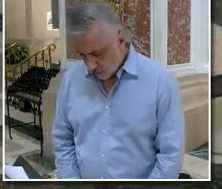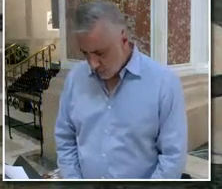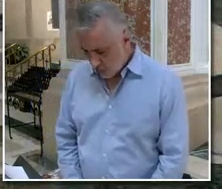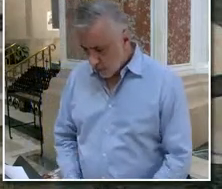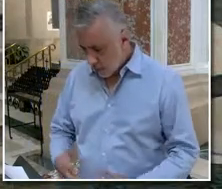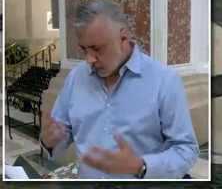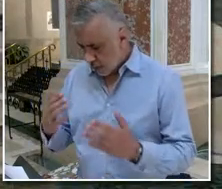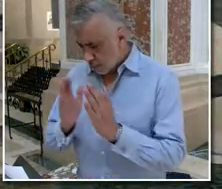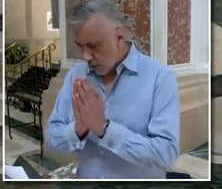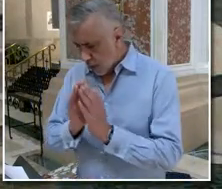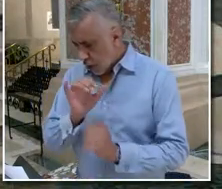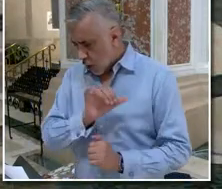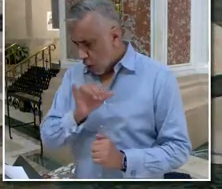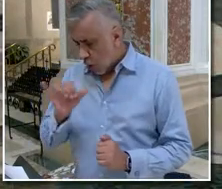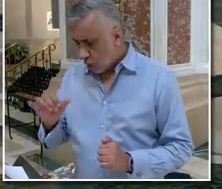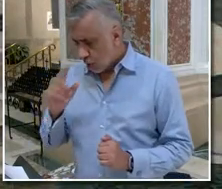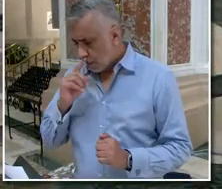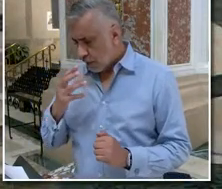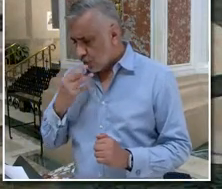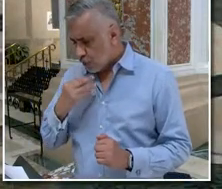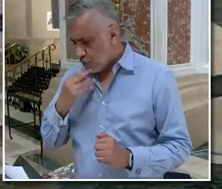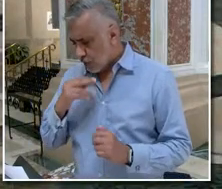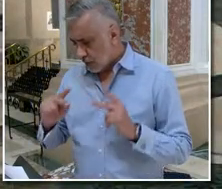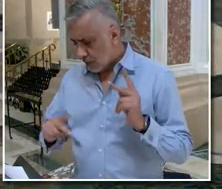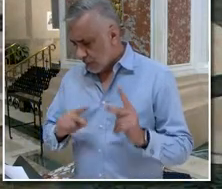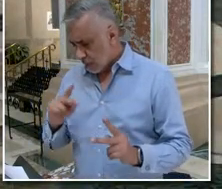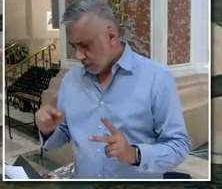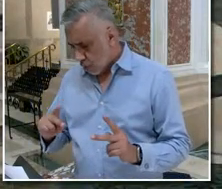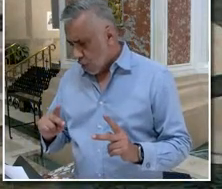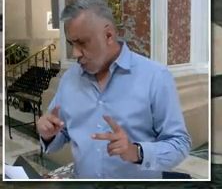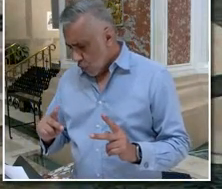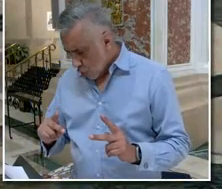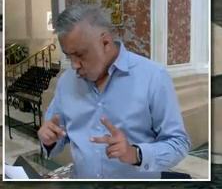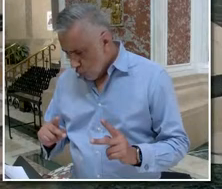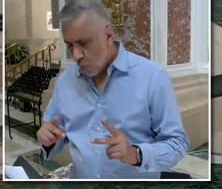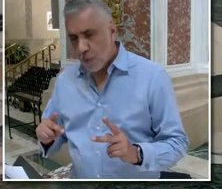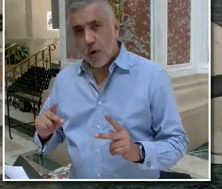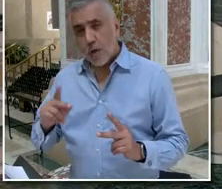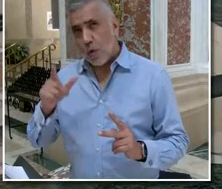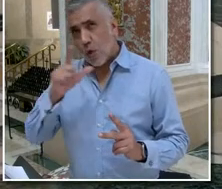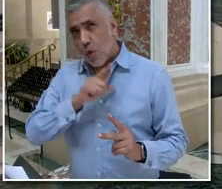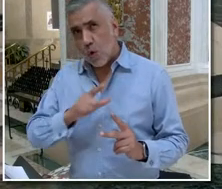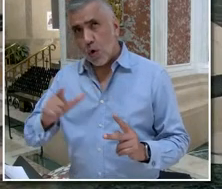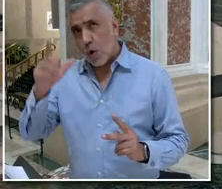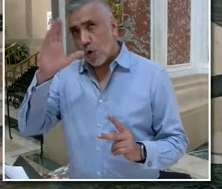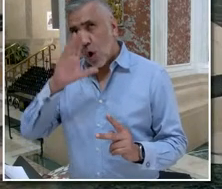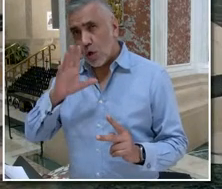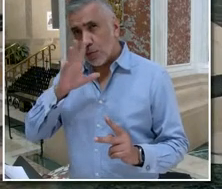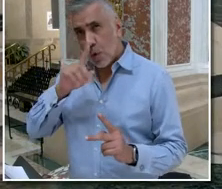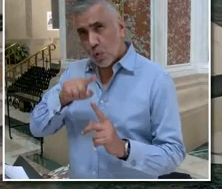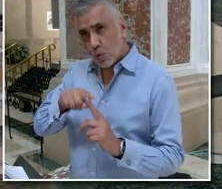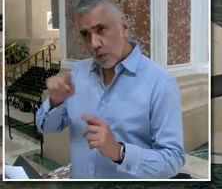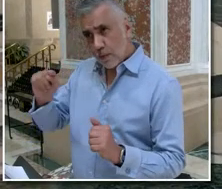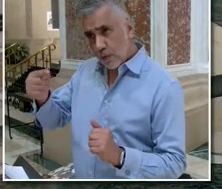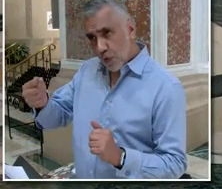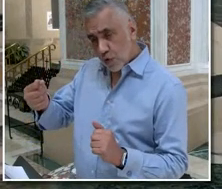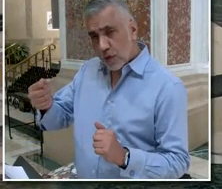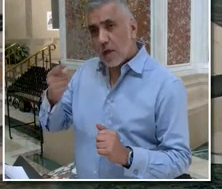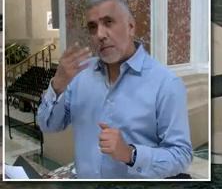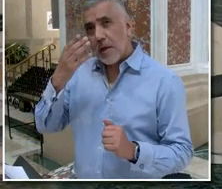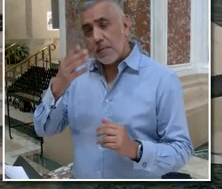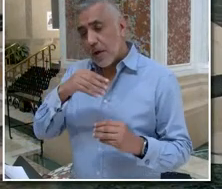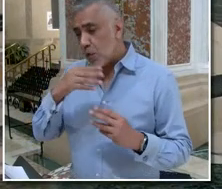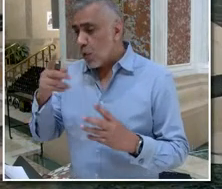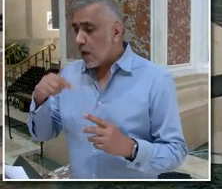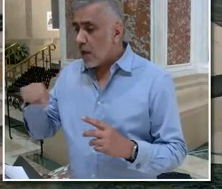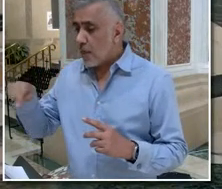Let us pray also for the Jewish people to whom the Lord our God spoke first, that he may grant